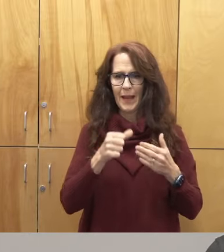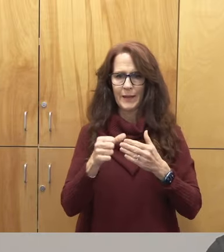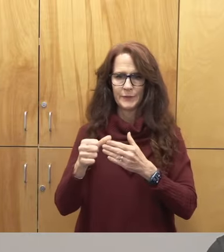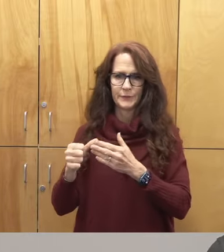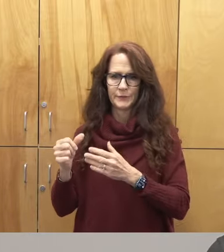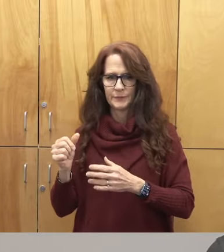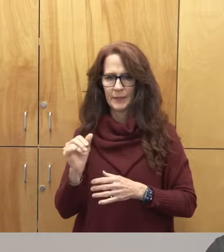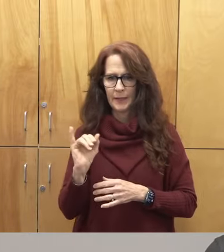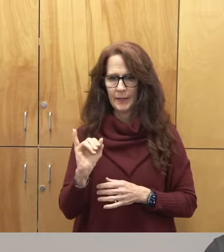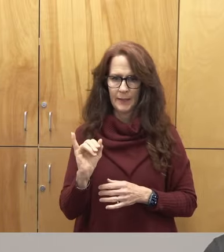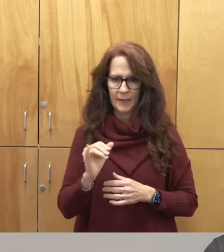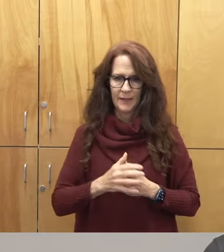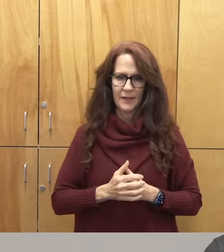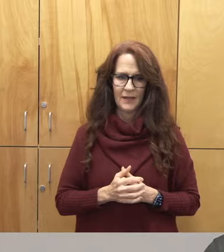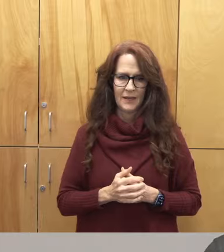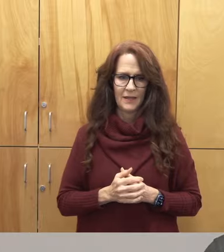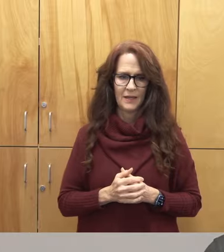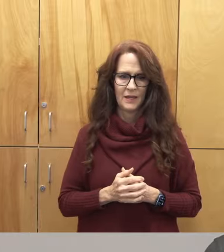that was our